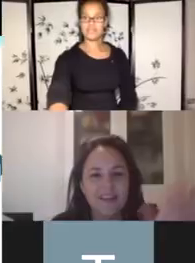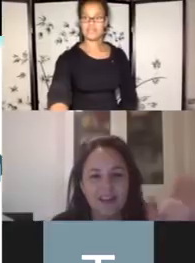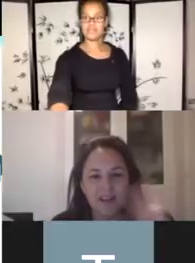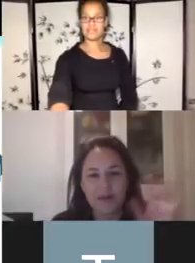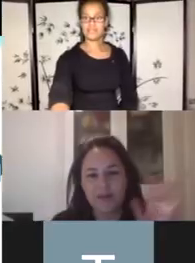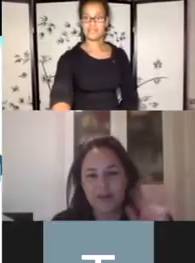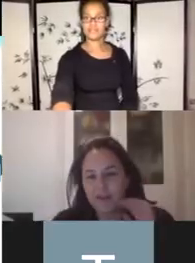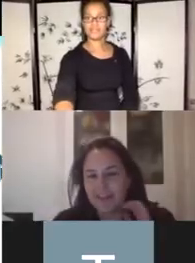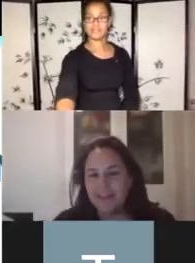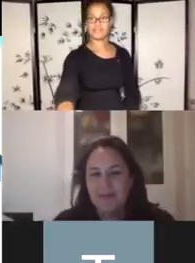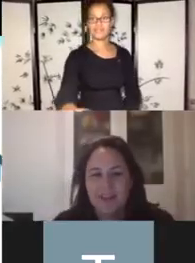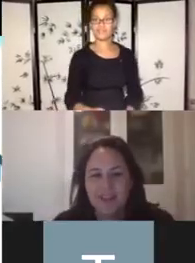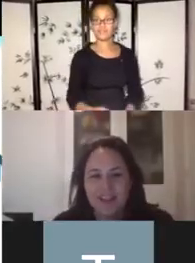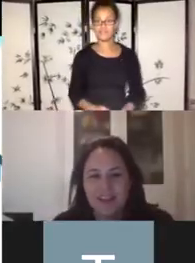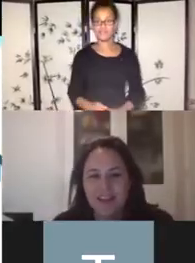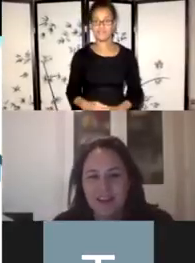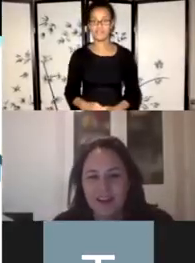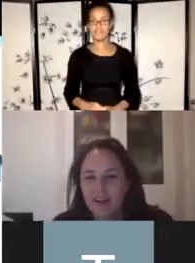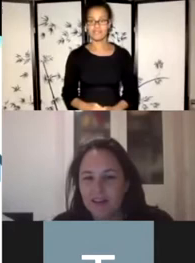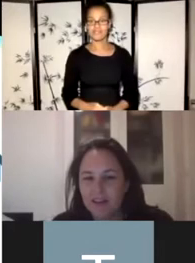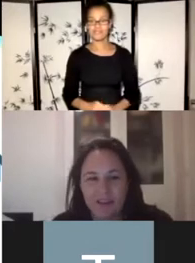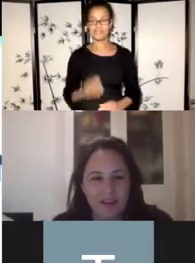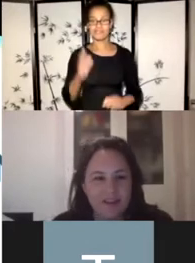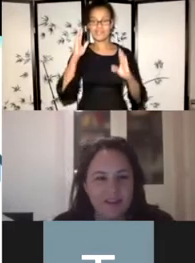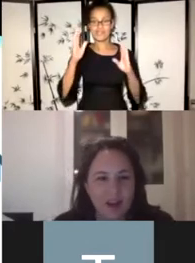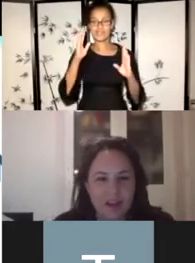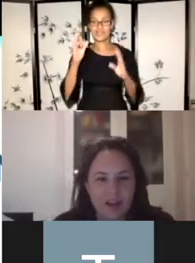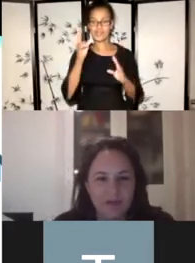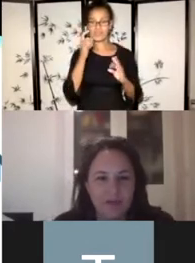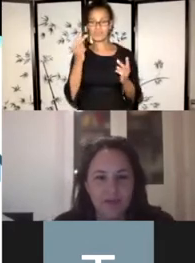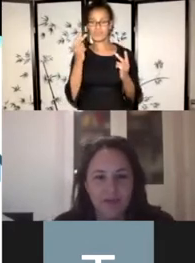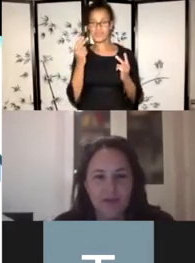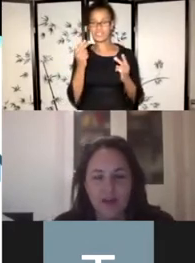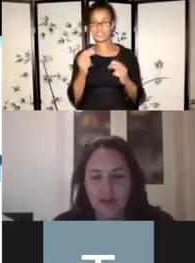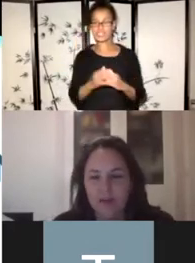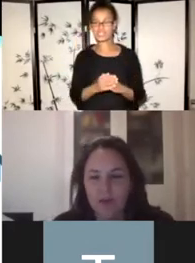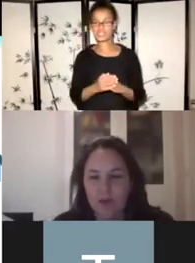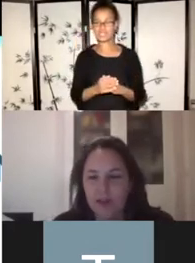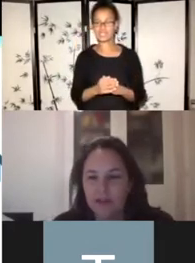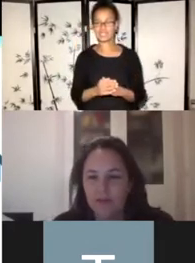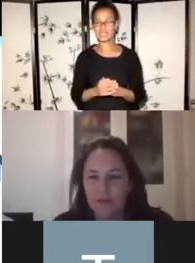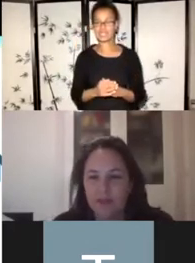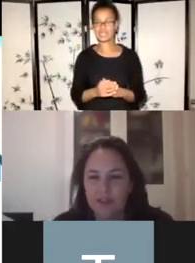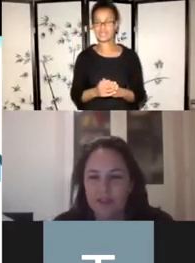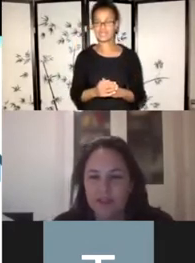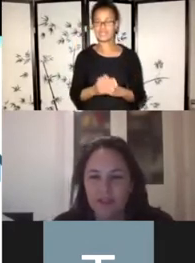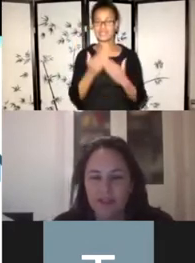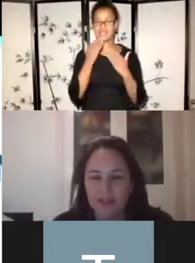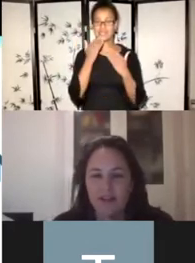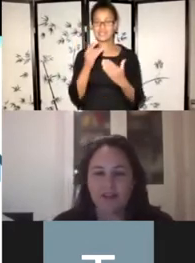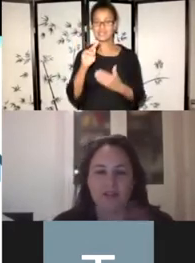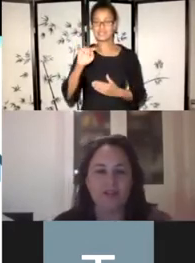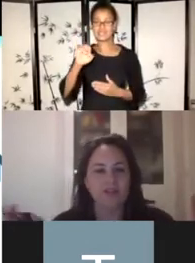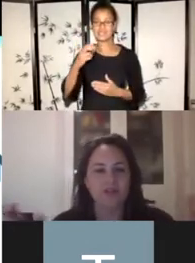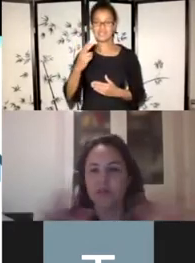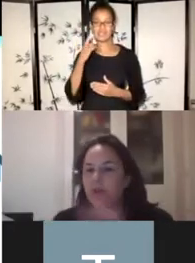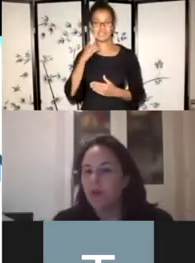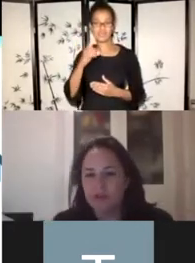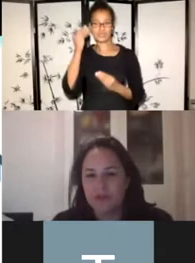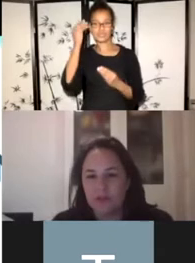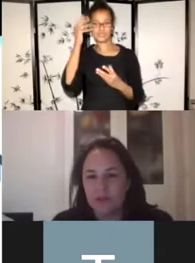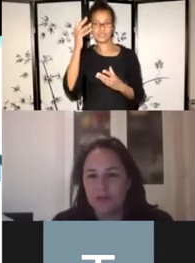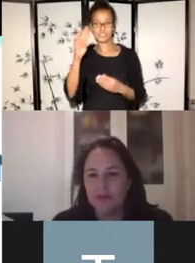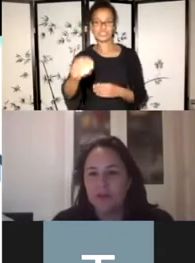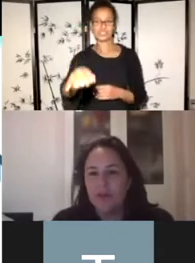Hello everyone, Wache. Uh, thanks Tash for, um, all that information. And there's just so many